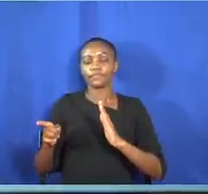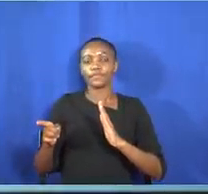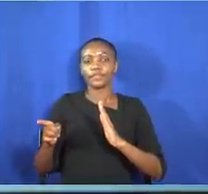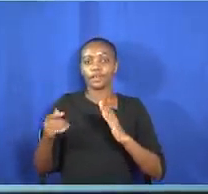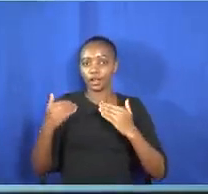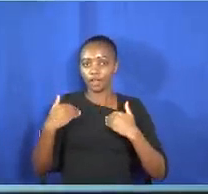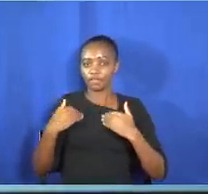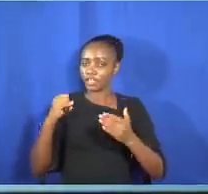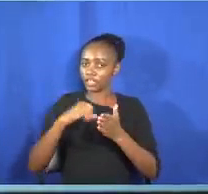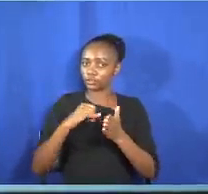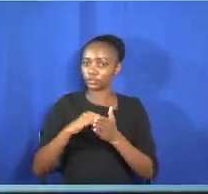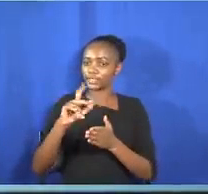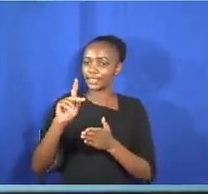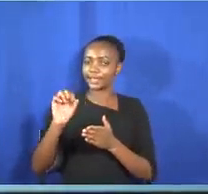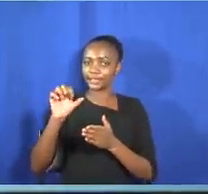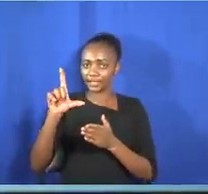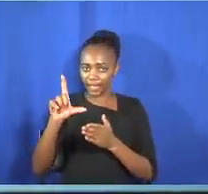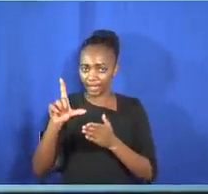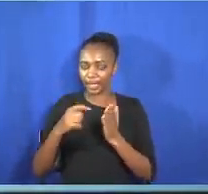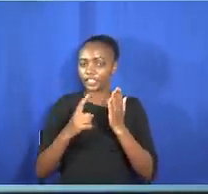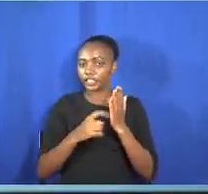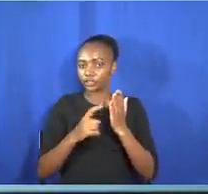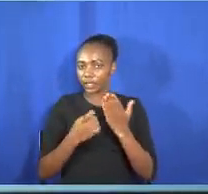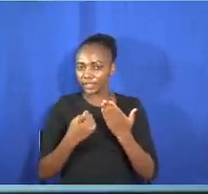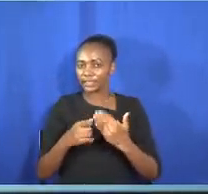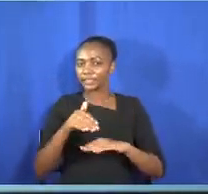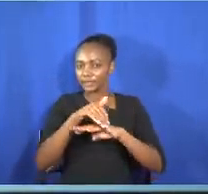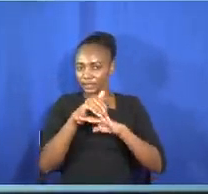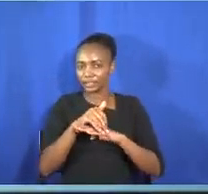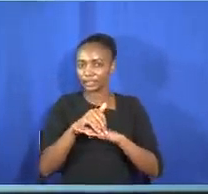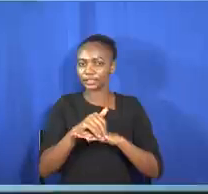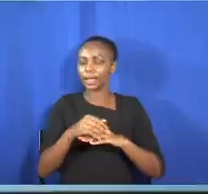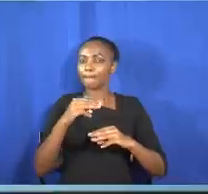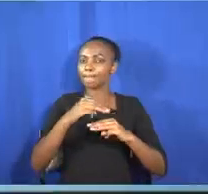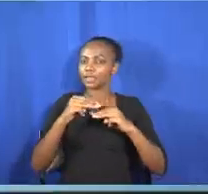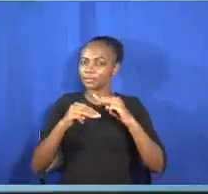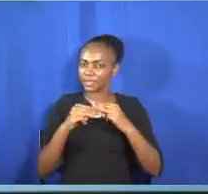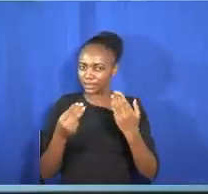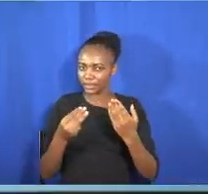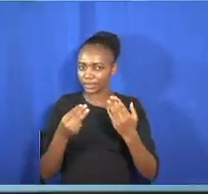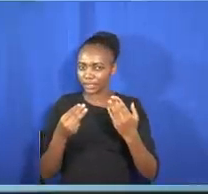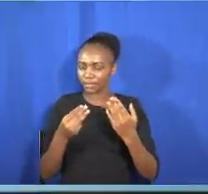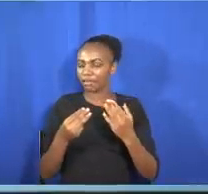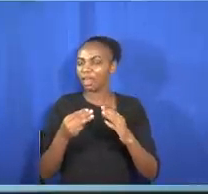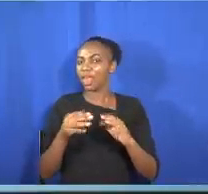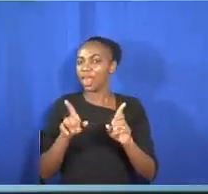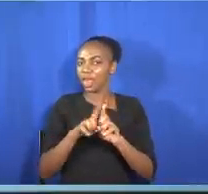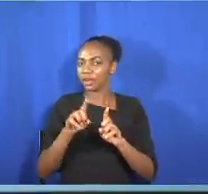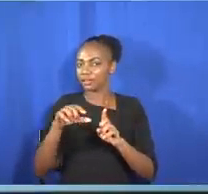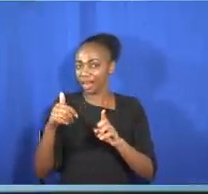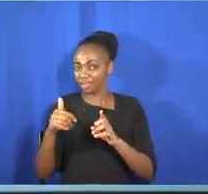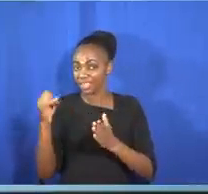or KSL for learners who are deaf, English language activities, indigenous language activities, mathematical